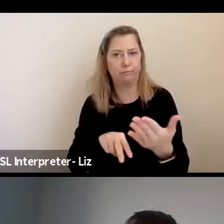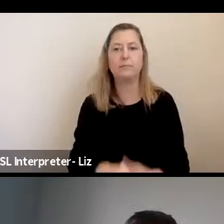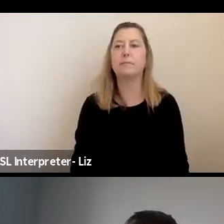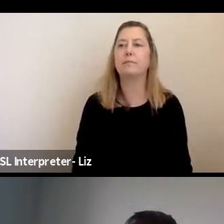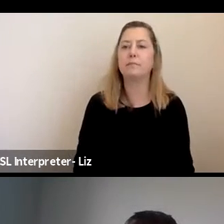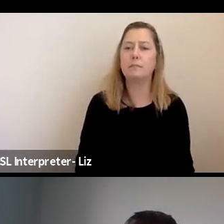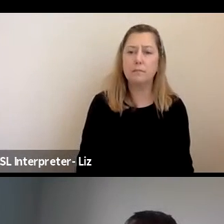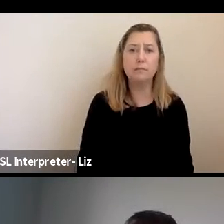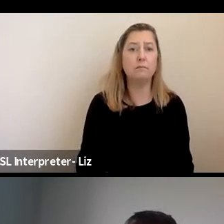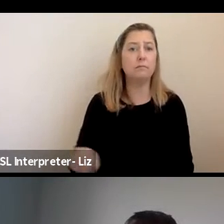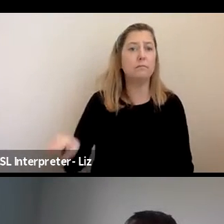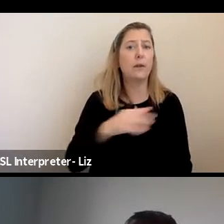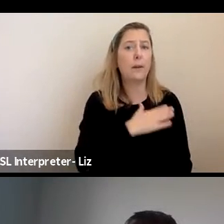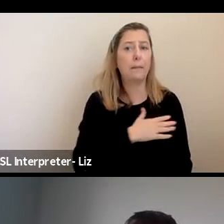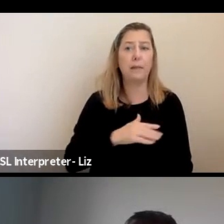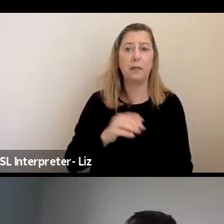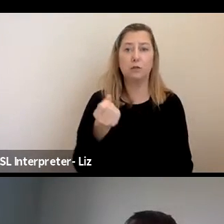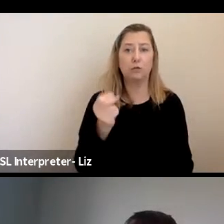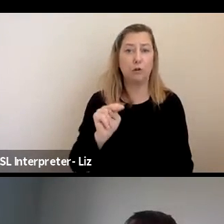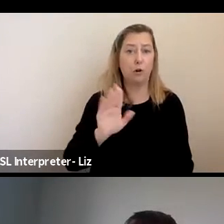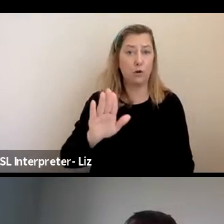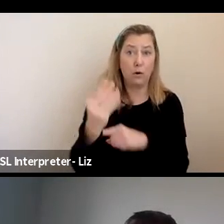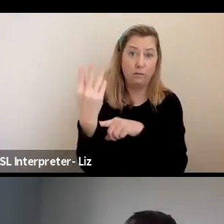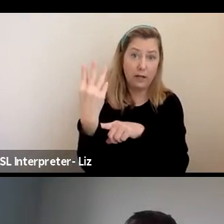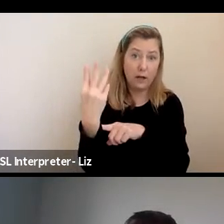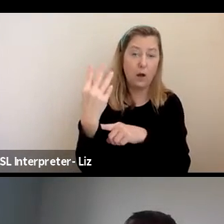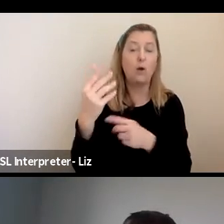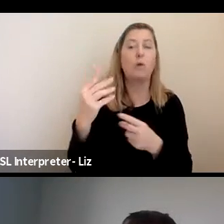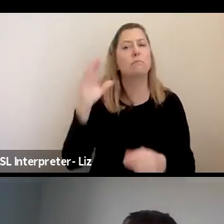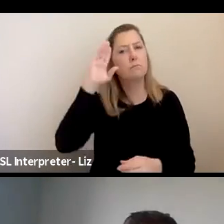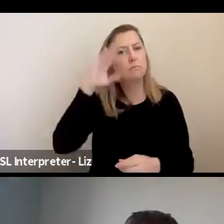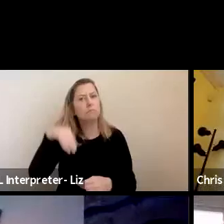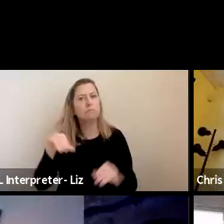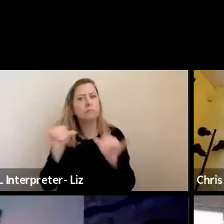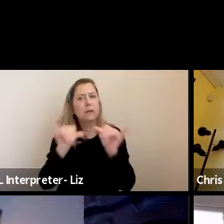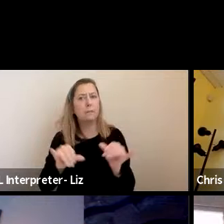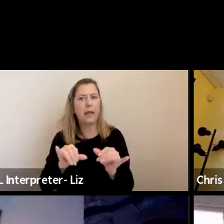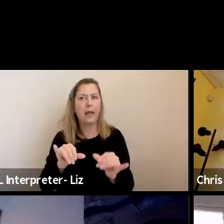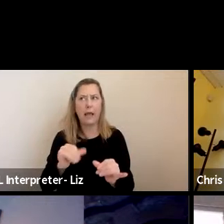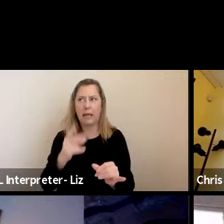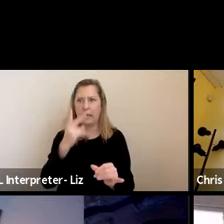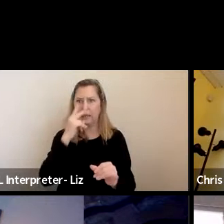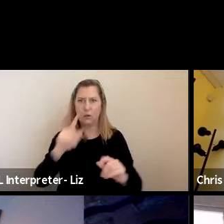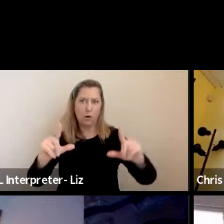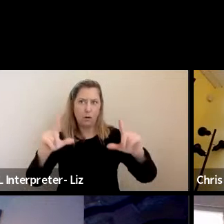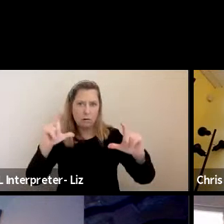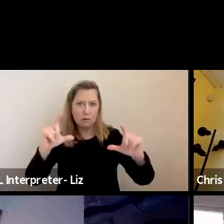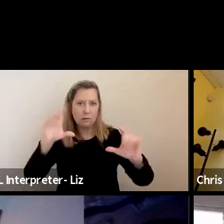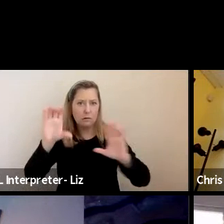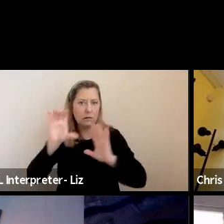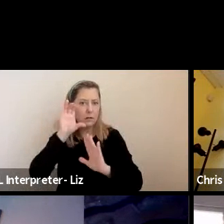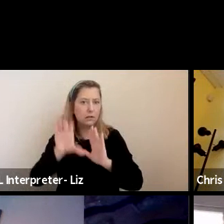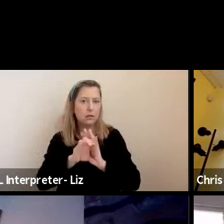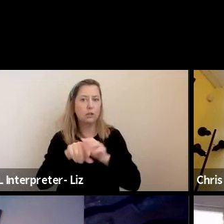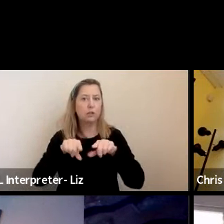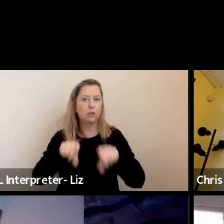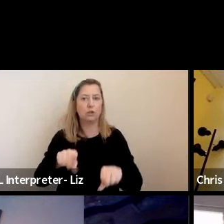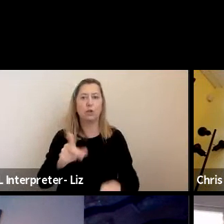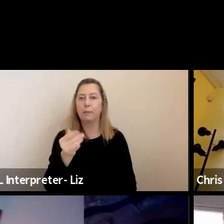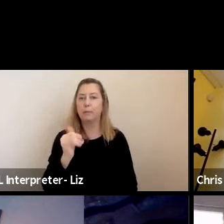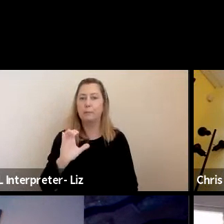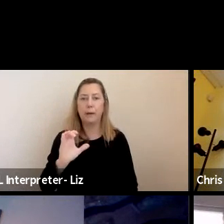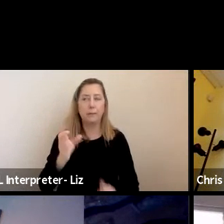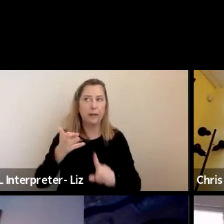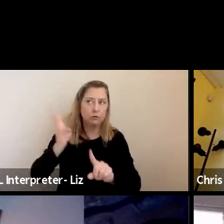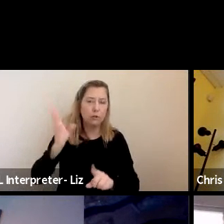Members, please enable your video and please be aware the system may capture your image and video during the public streaming and